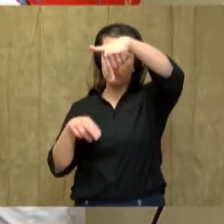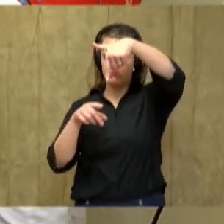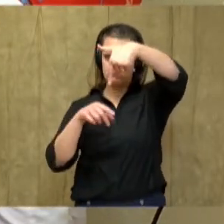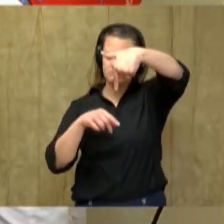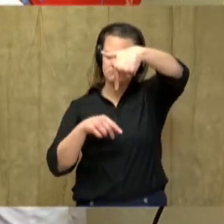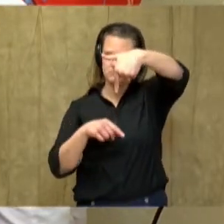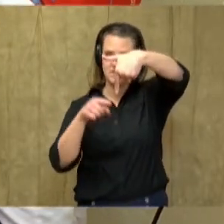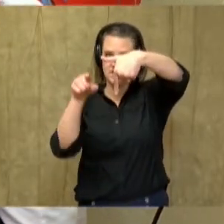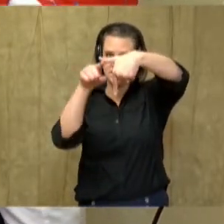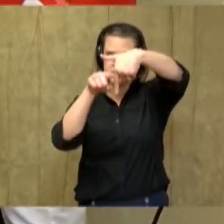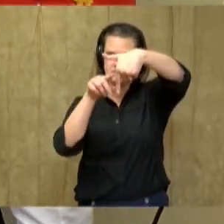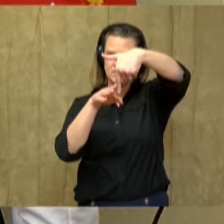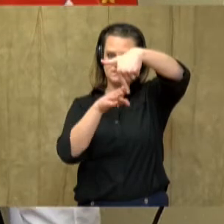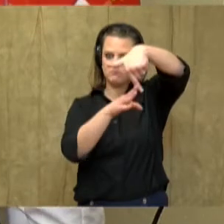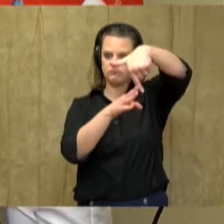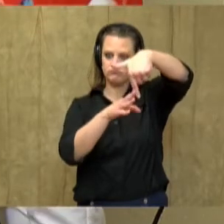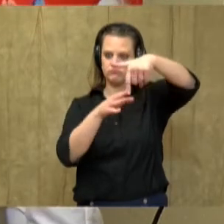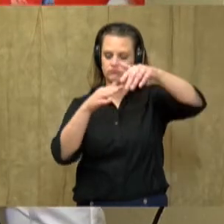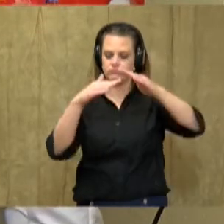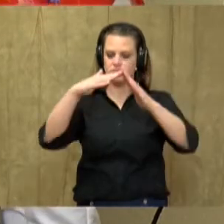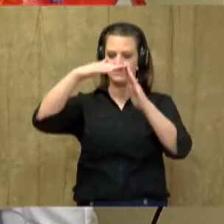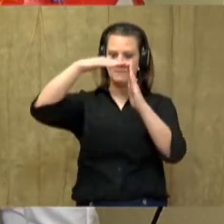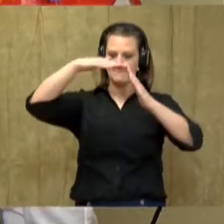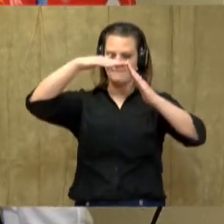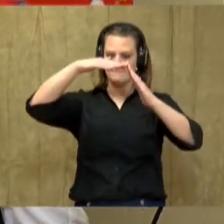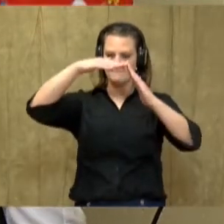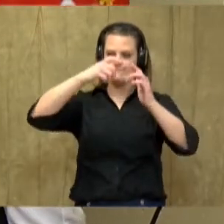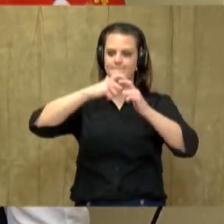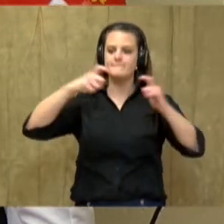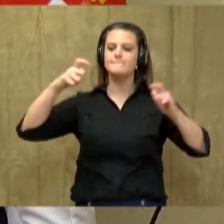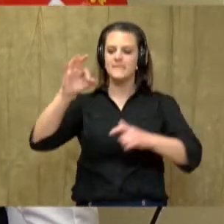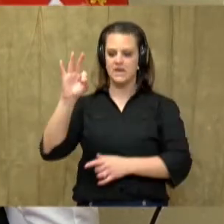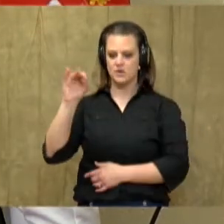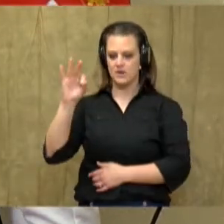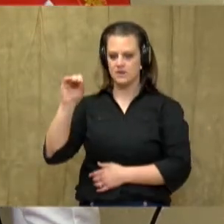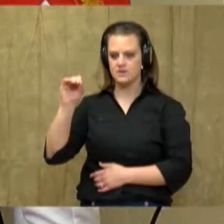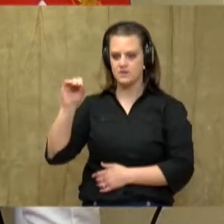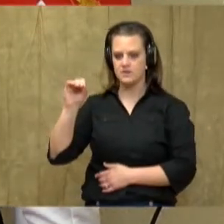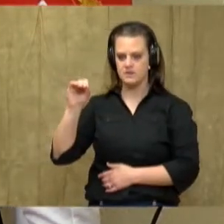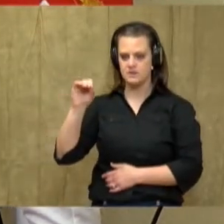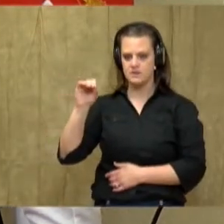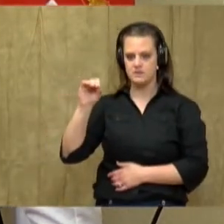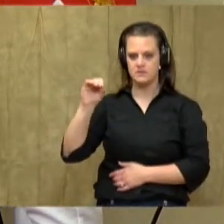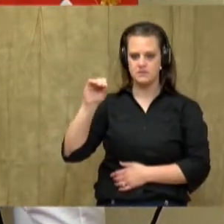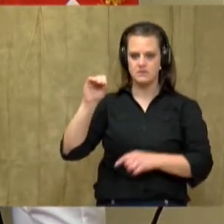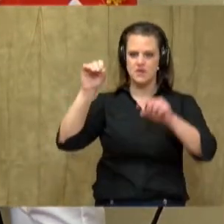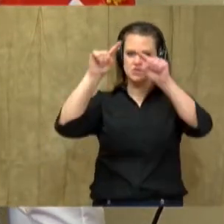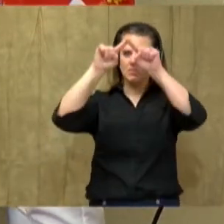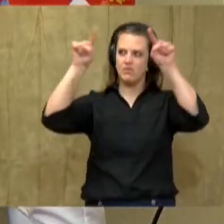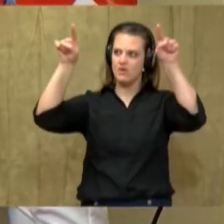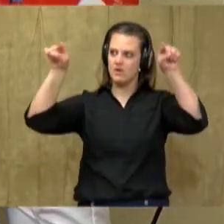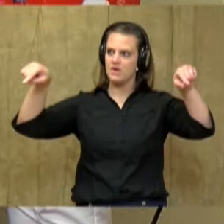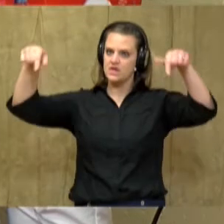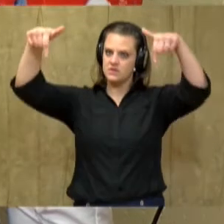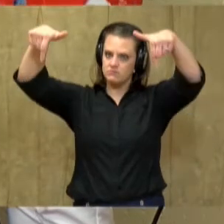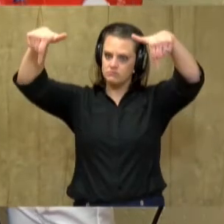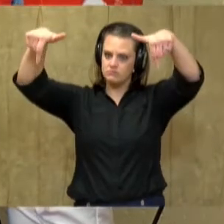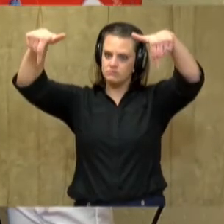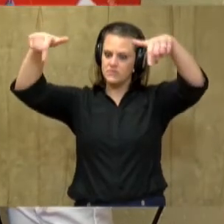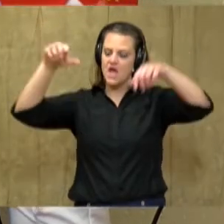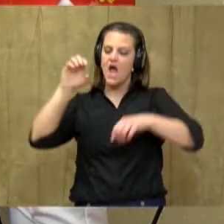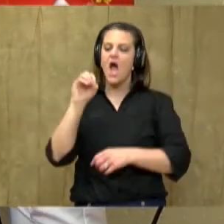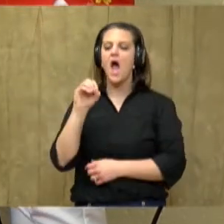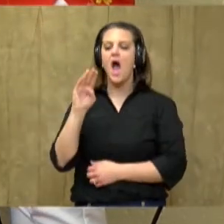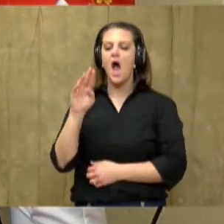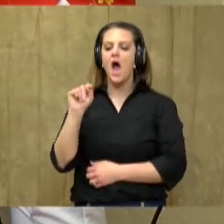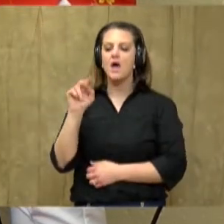It's a large angle, right? It's greater than 90 degrees. So these 2 angles are actually